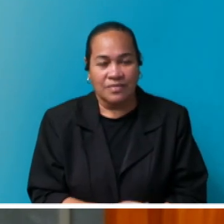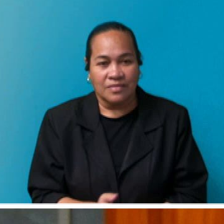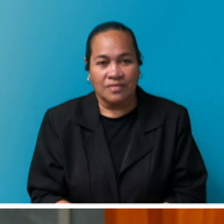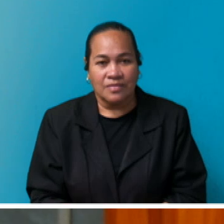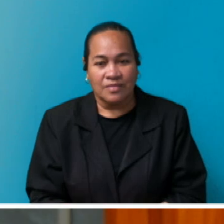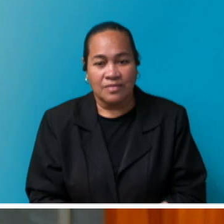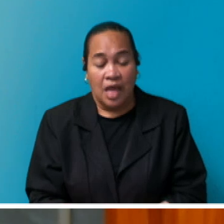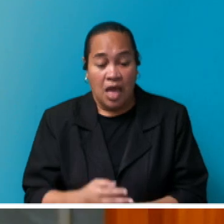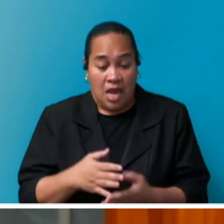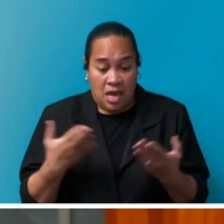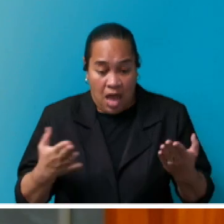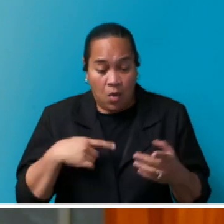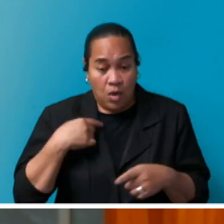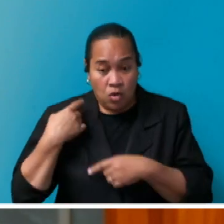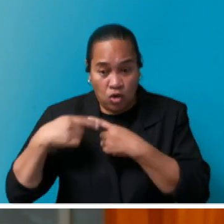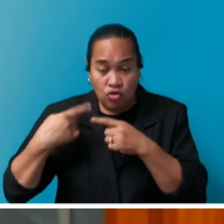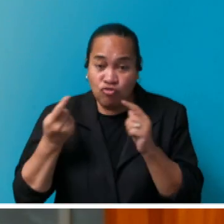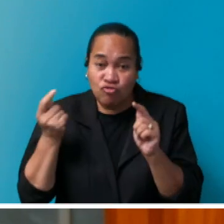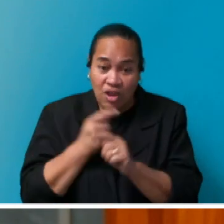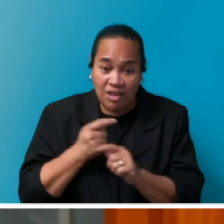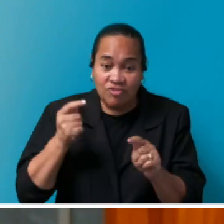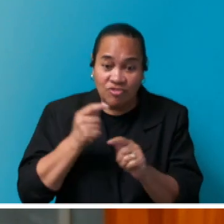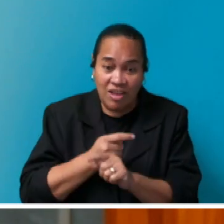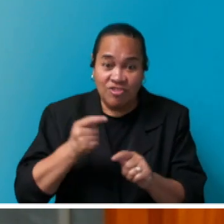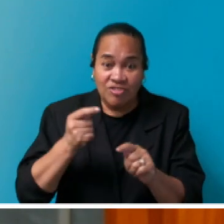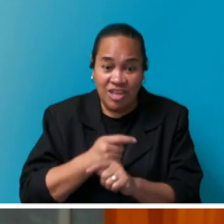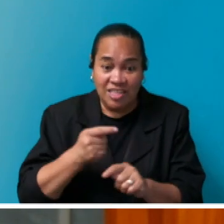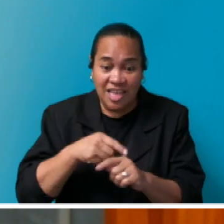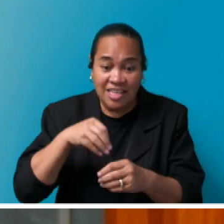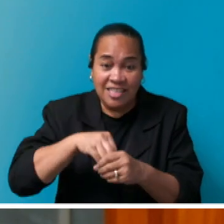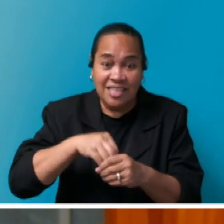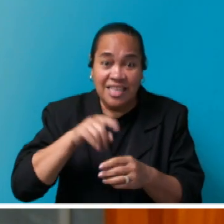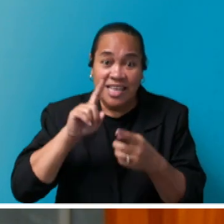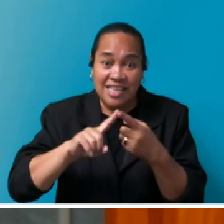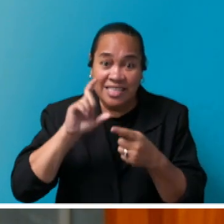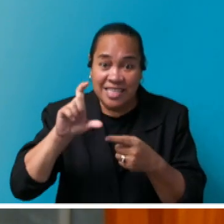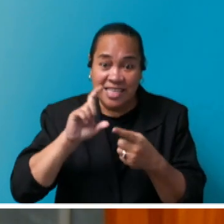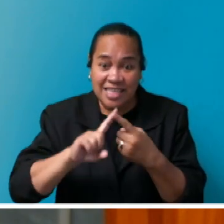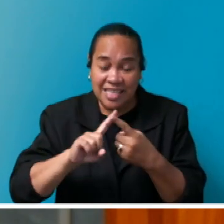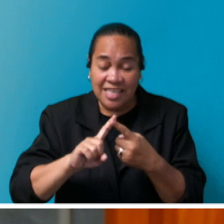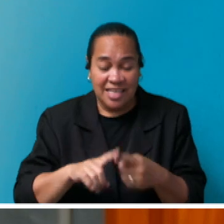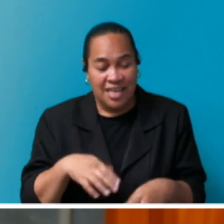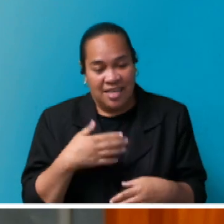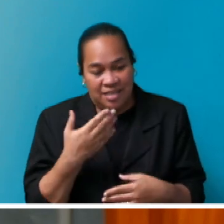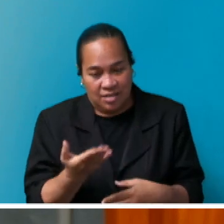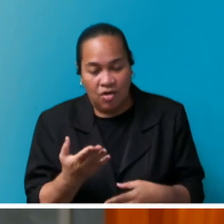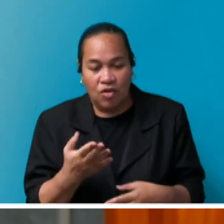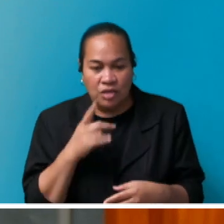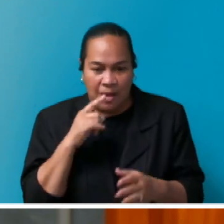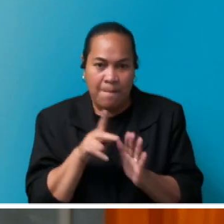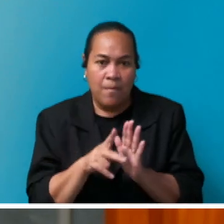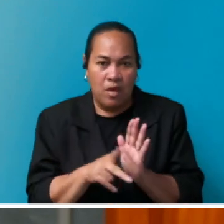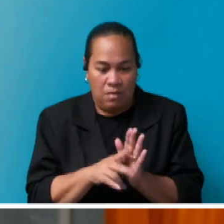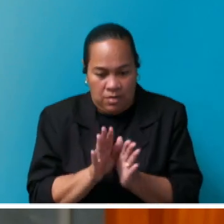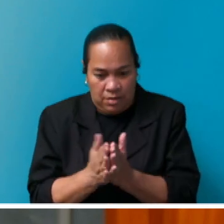we continue to have ongoing reforms in the ECE sectors. As I mentioned yesterday, the pre-primary policy handbook and also